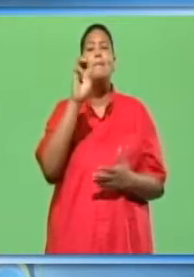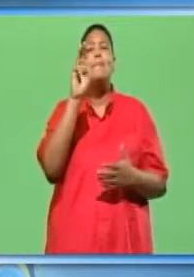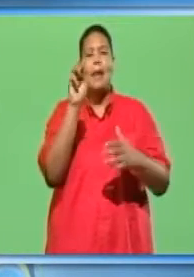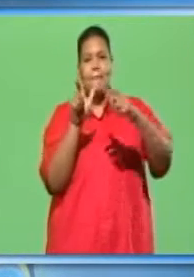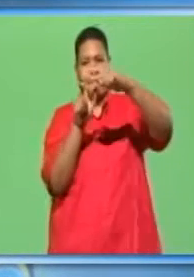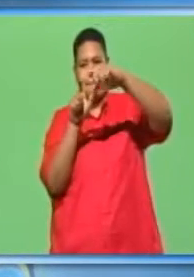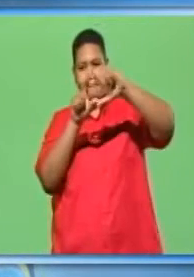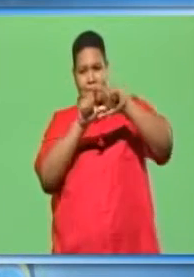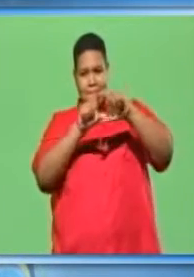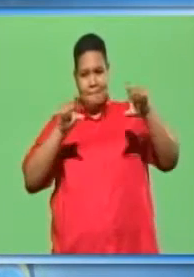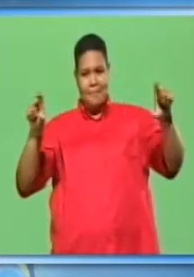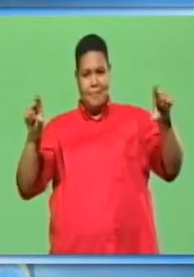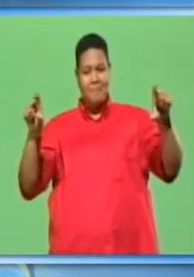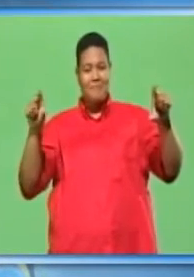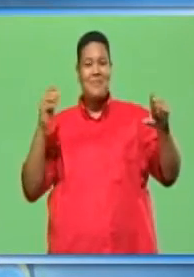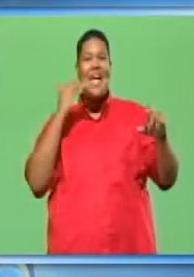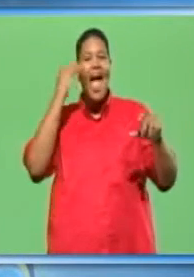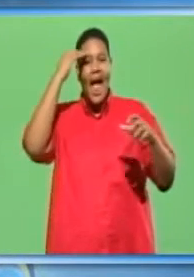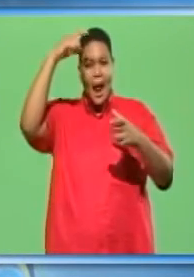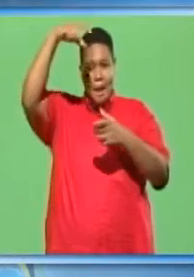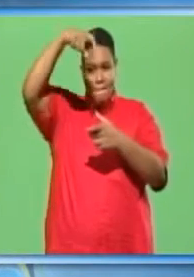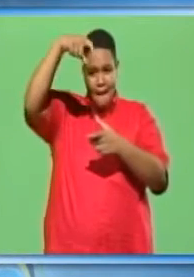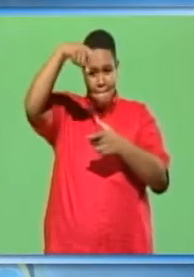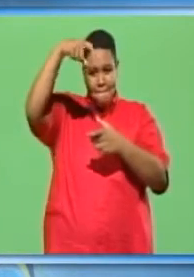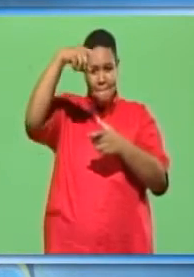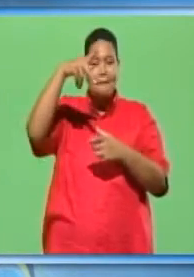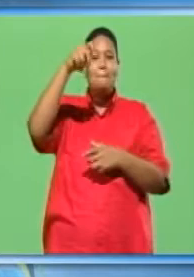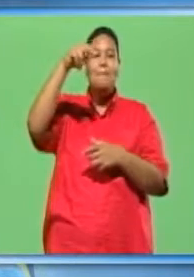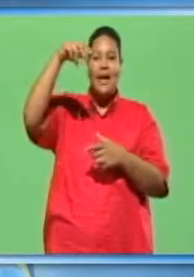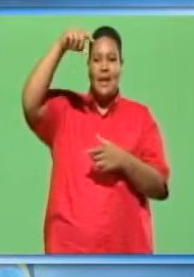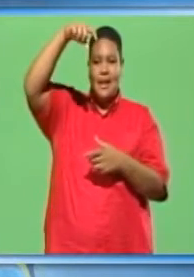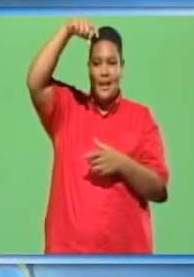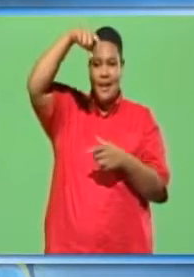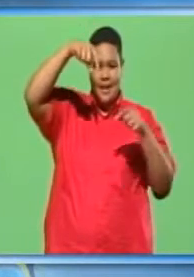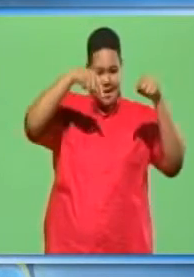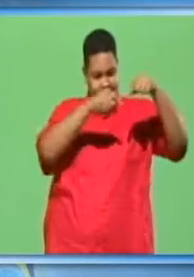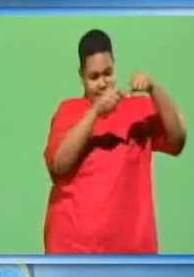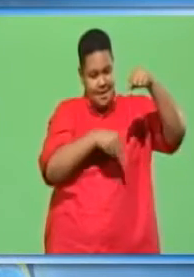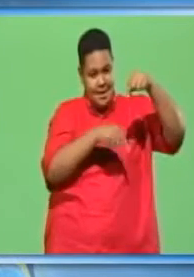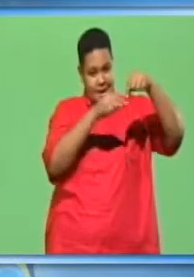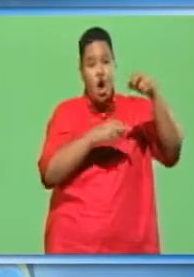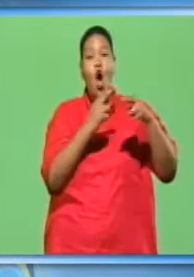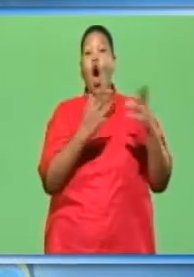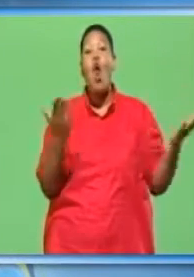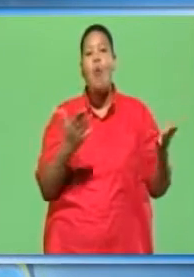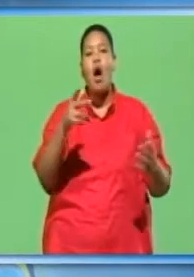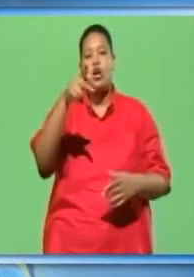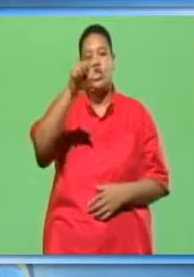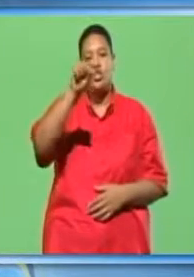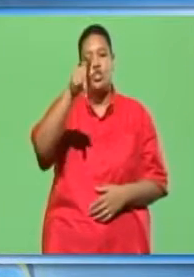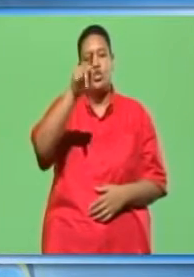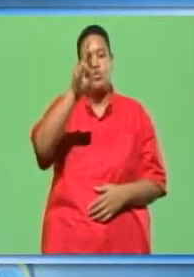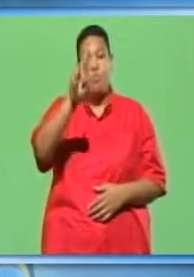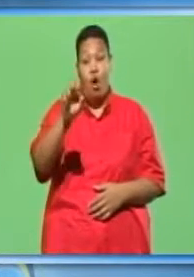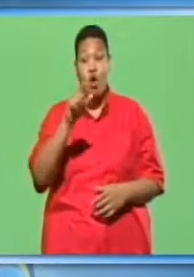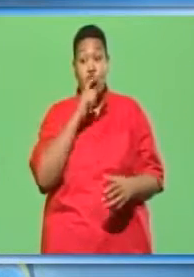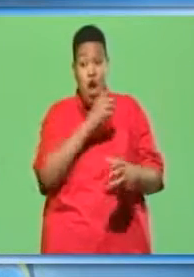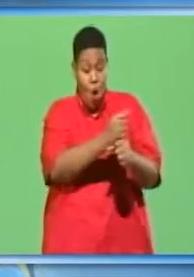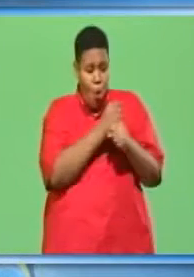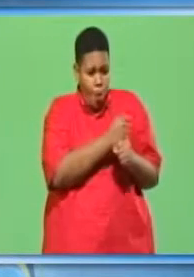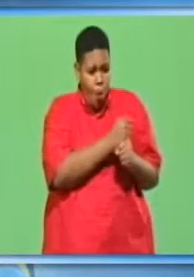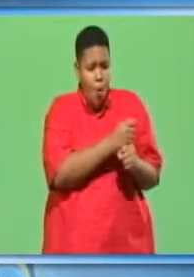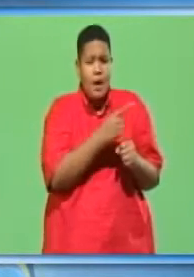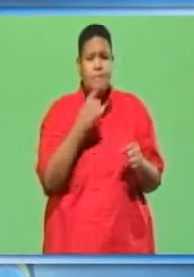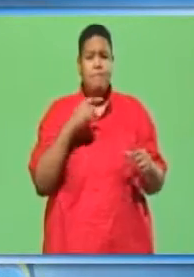stem, a head or stock, and a pin, also called spur. The beam holds the pin and also